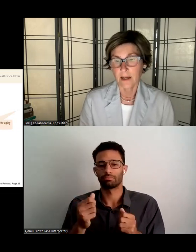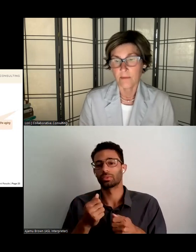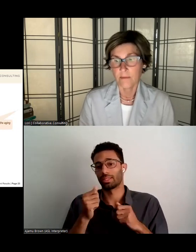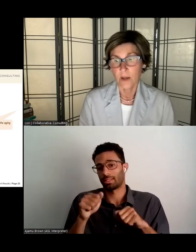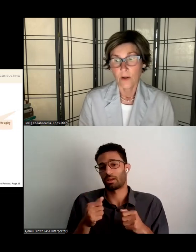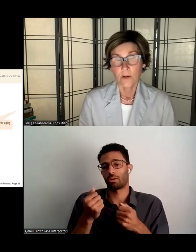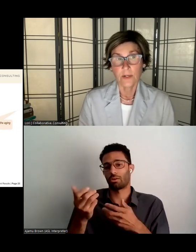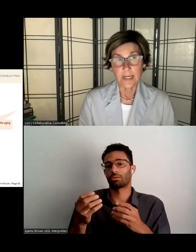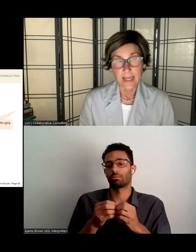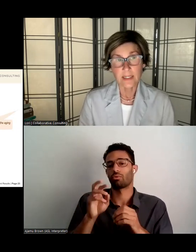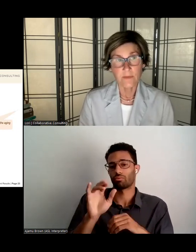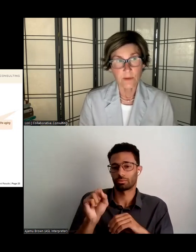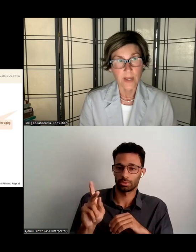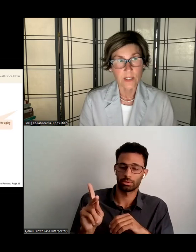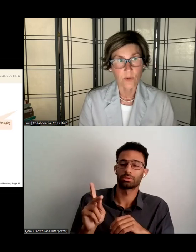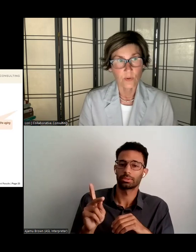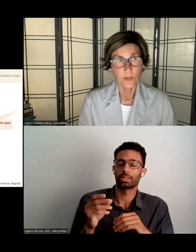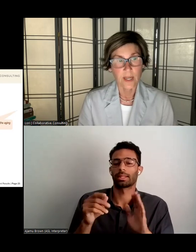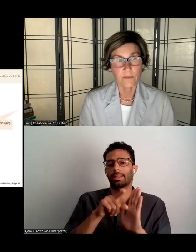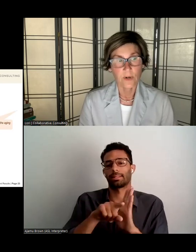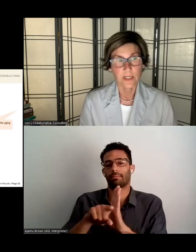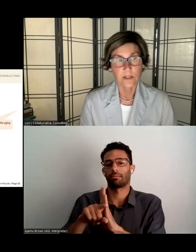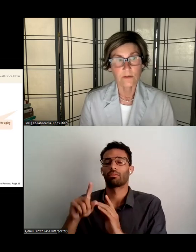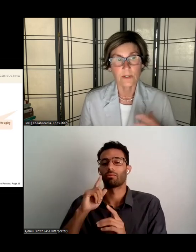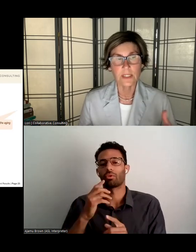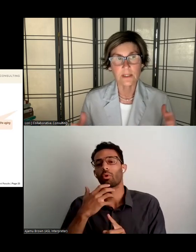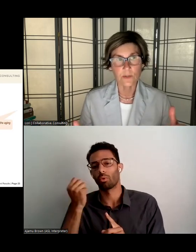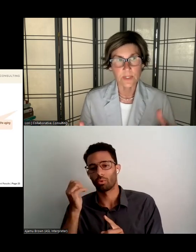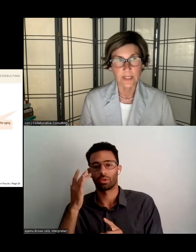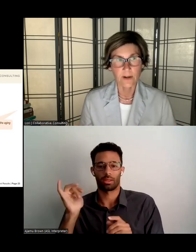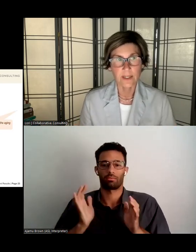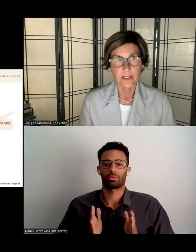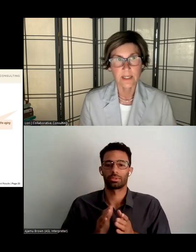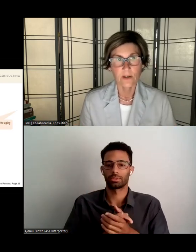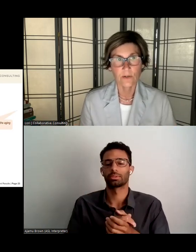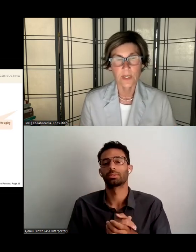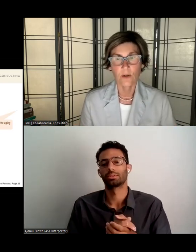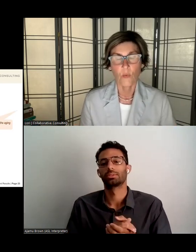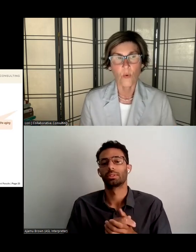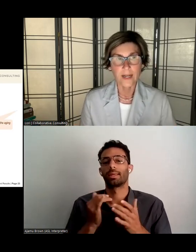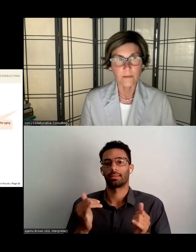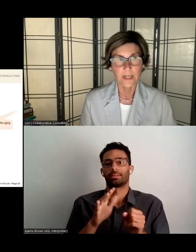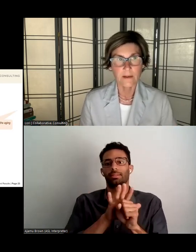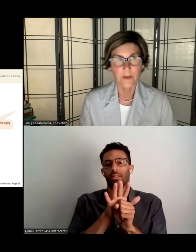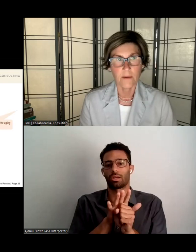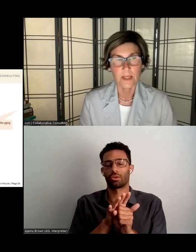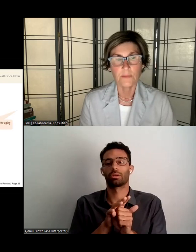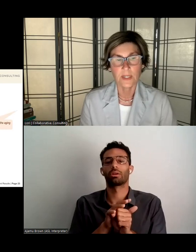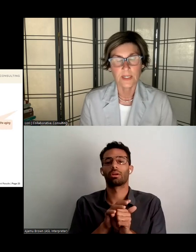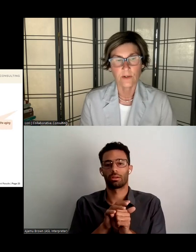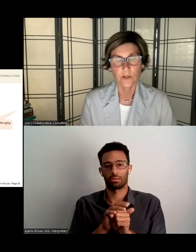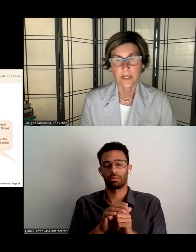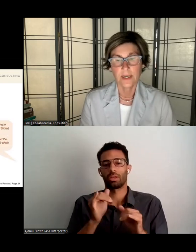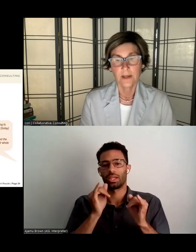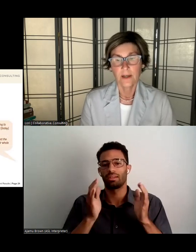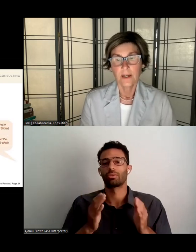and negative impacts for older Californians. So this was an area that stakeholders had quite a bit of input